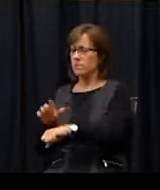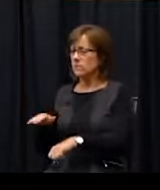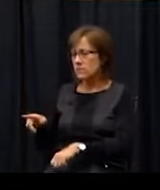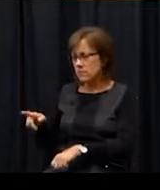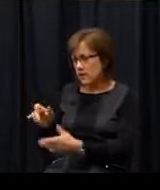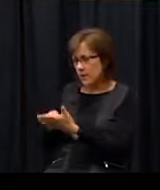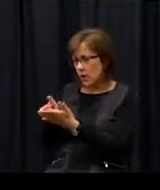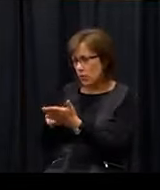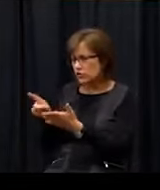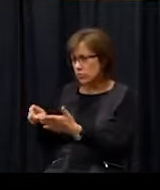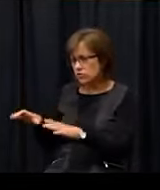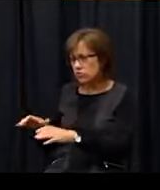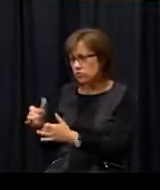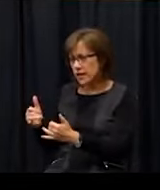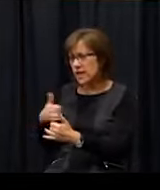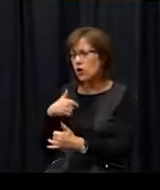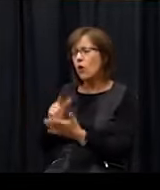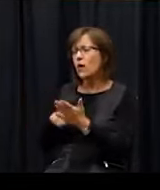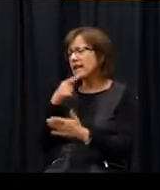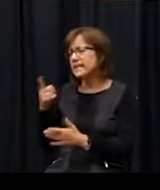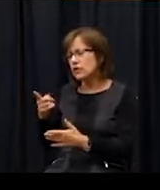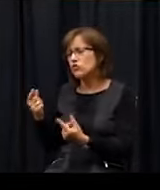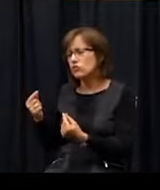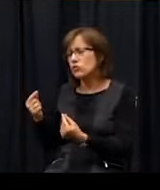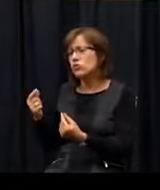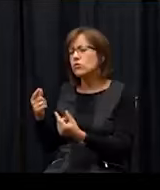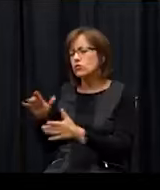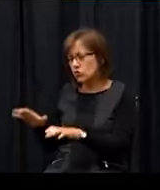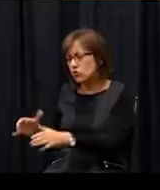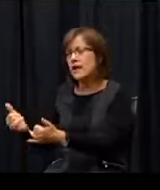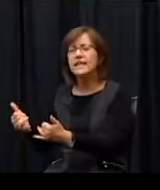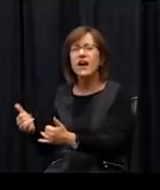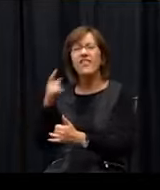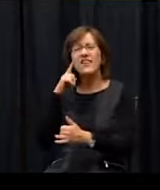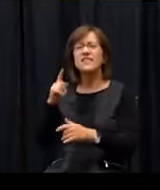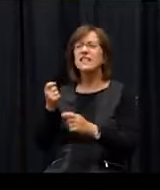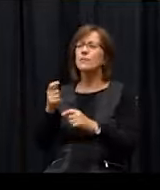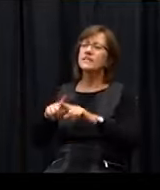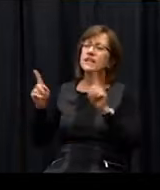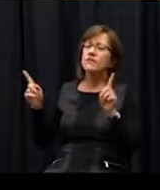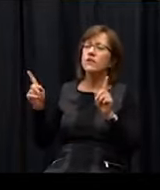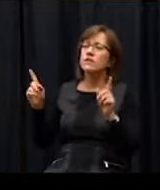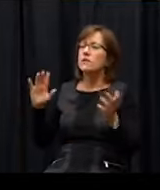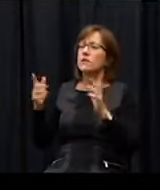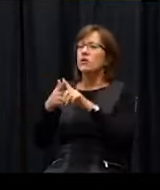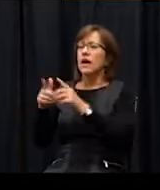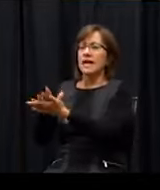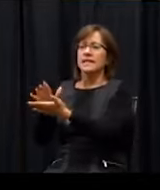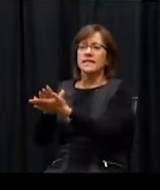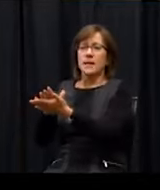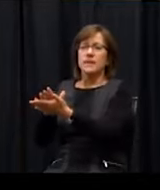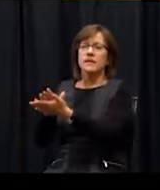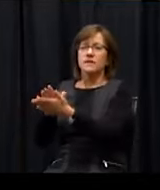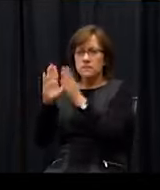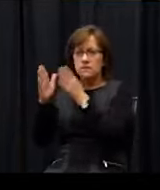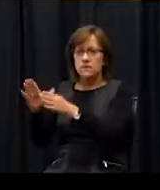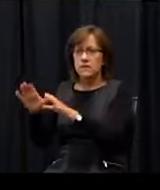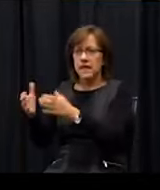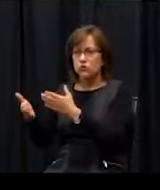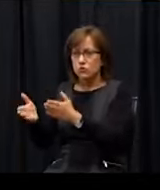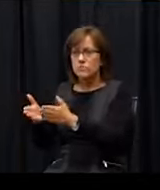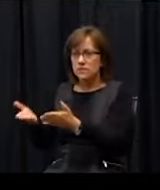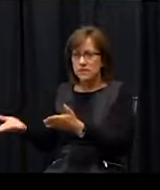now? Or, like, what did I say to do right now? So I think it's different in academic. I'm at the high school level. I also do EI, so I like that first one. But I think